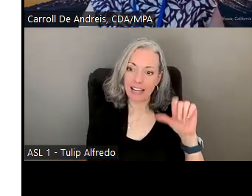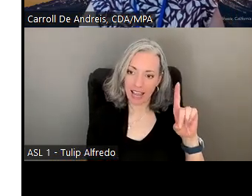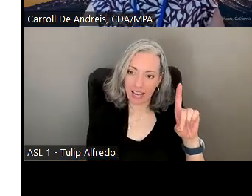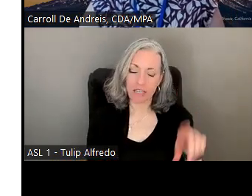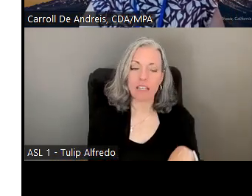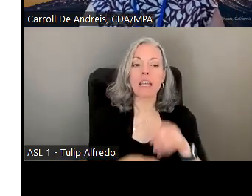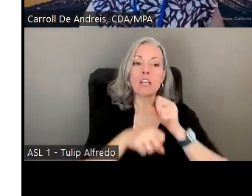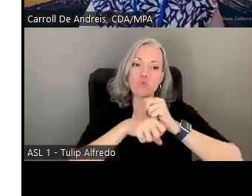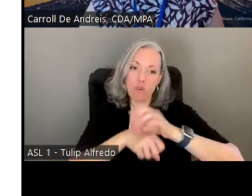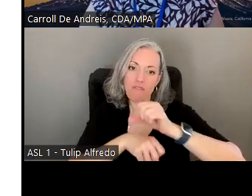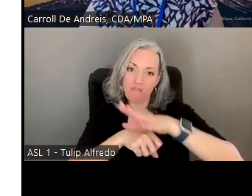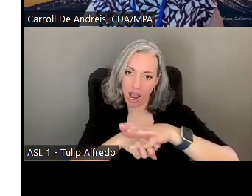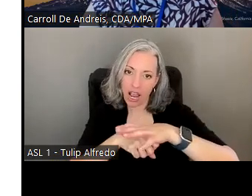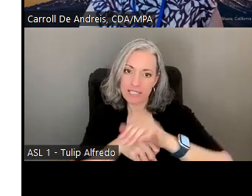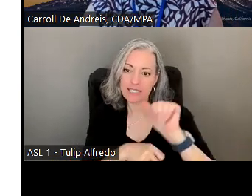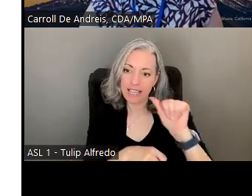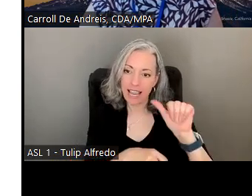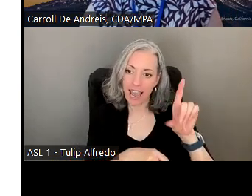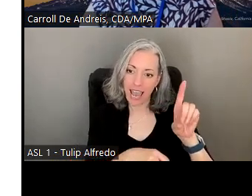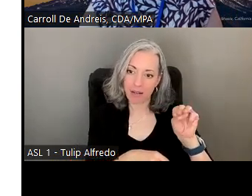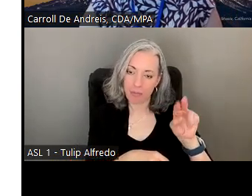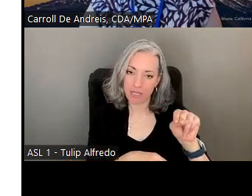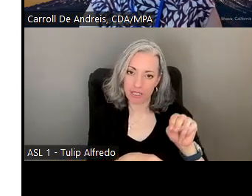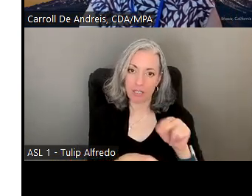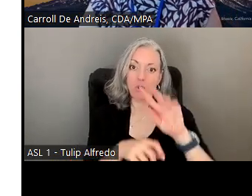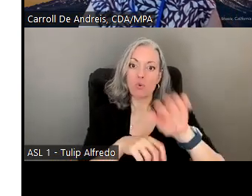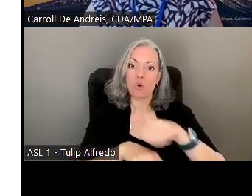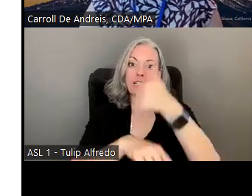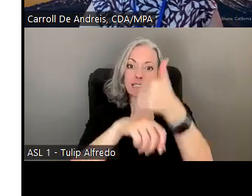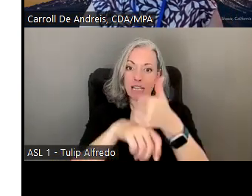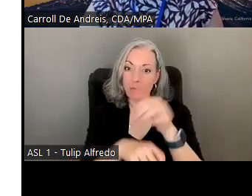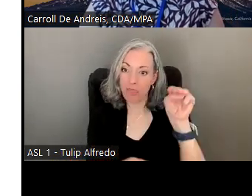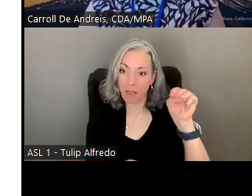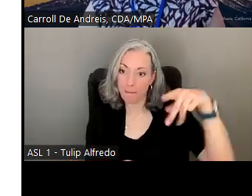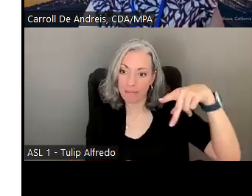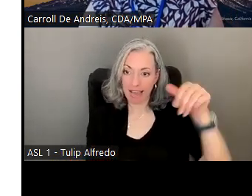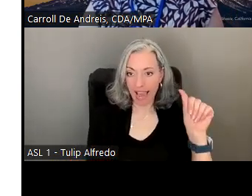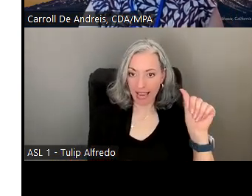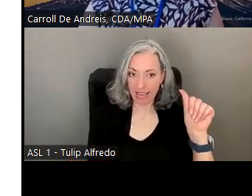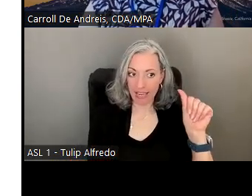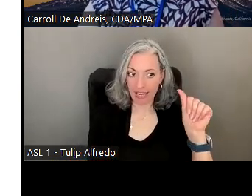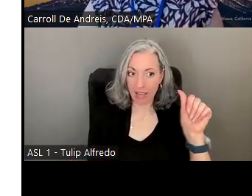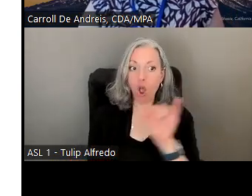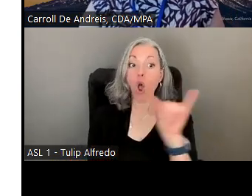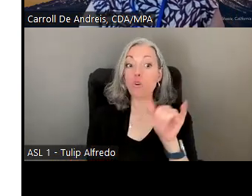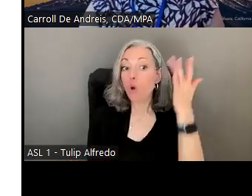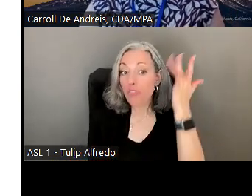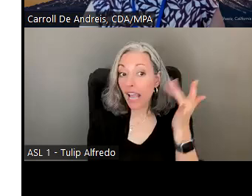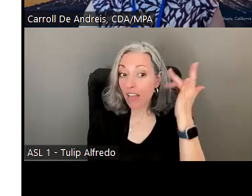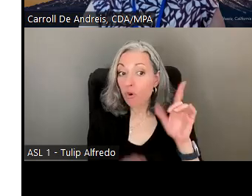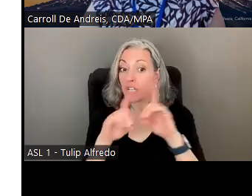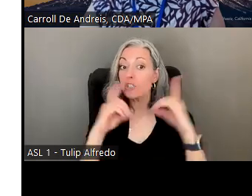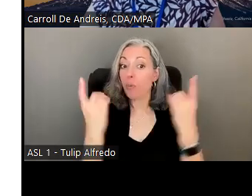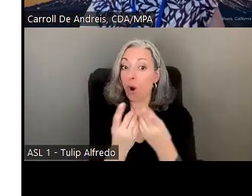the administration on the implementation of the Master Plan for Aging, or MPA, as well as the California Department of